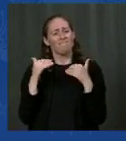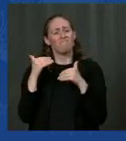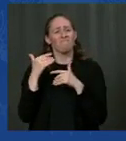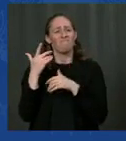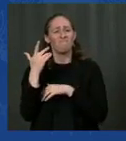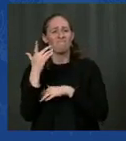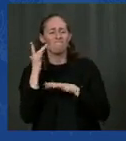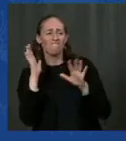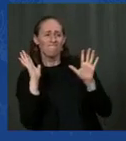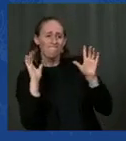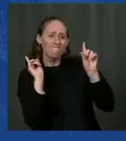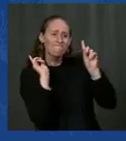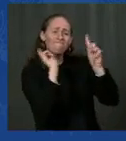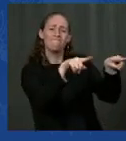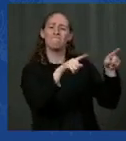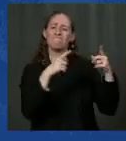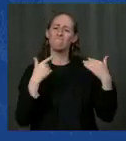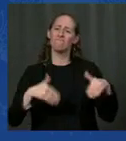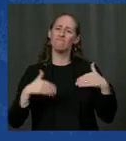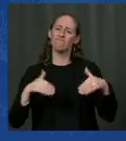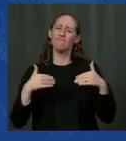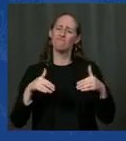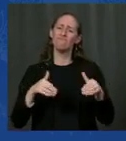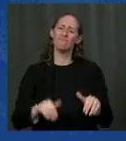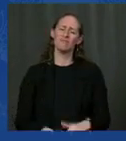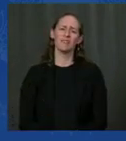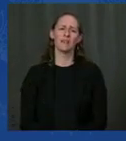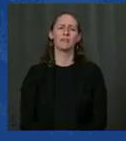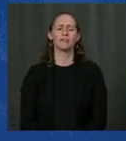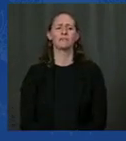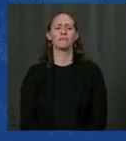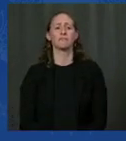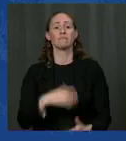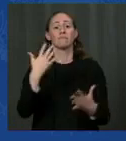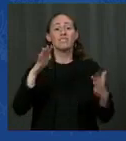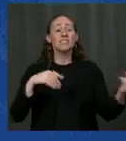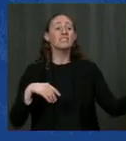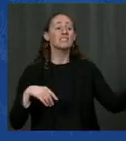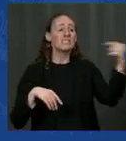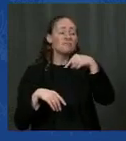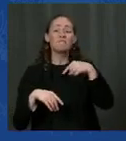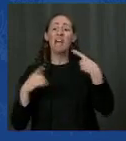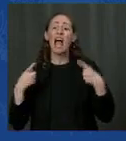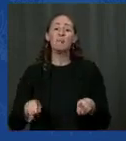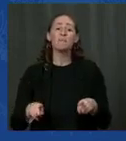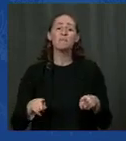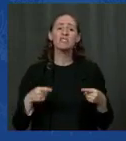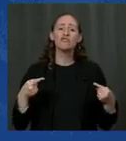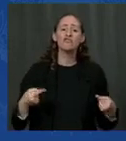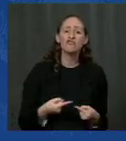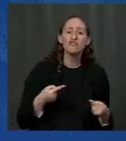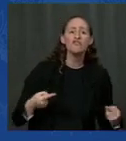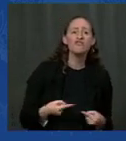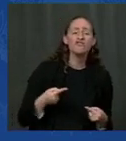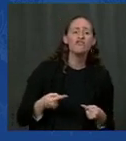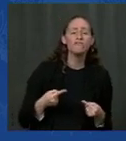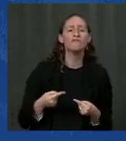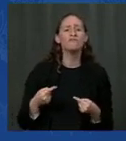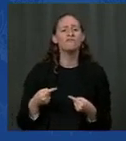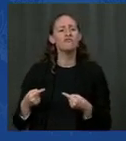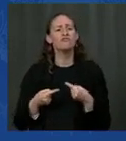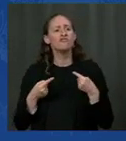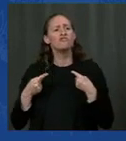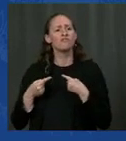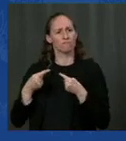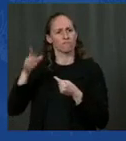20,744 American servicemen and women injured, and the loss of 2,461 American personnel,